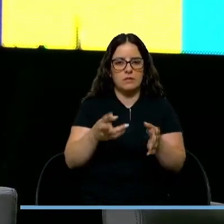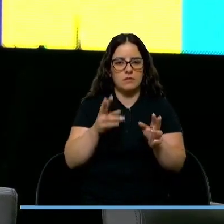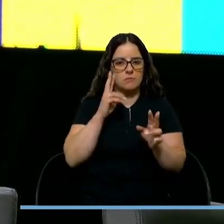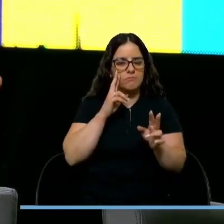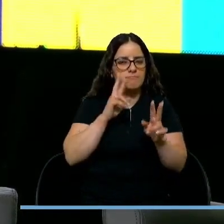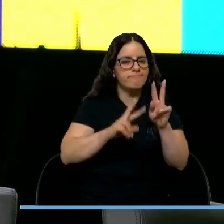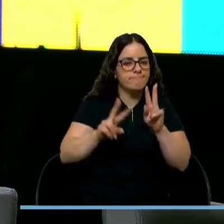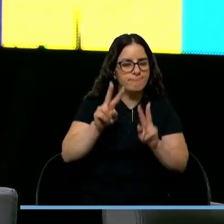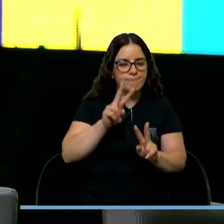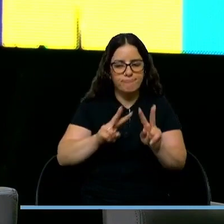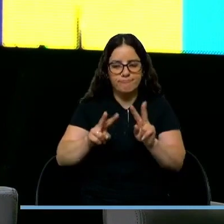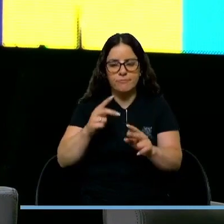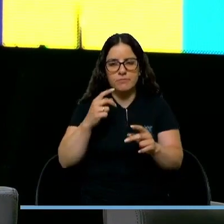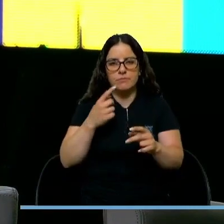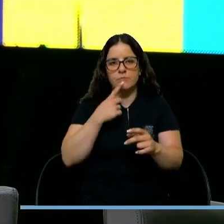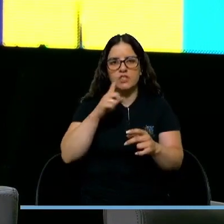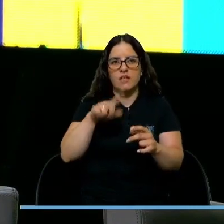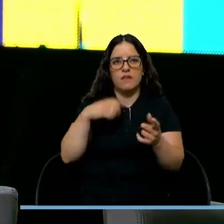footprints.